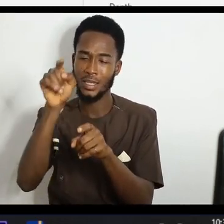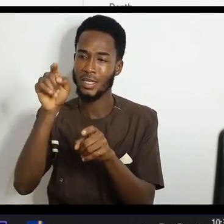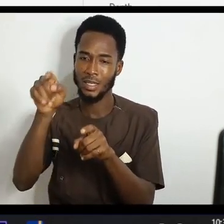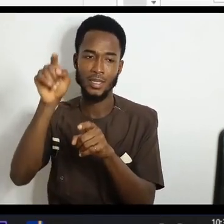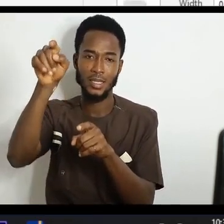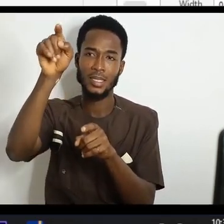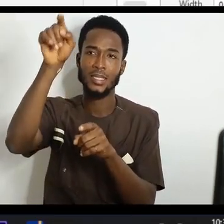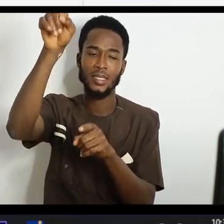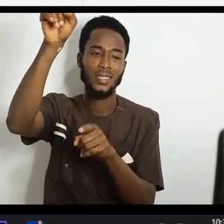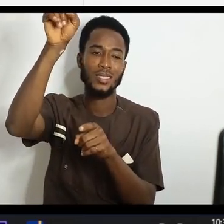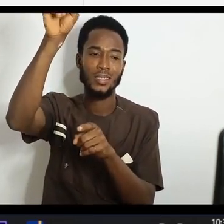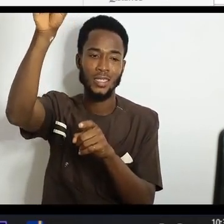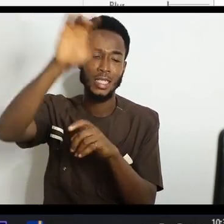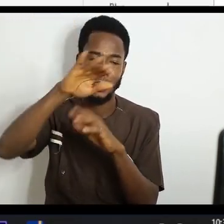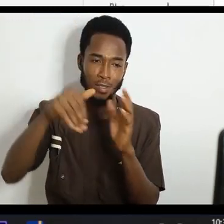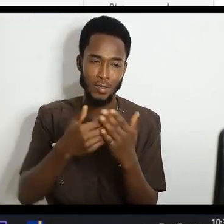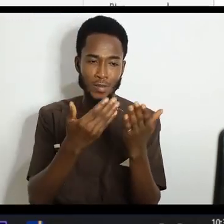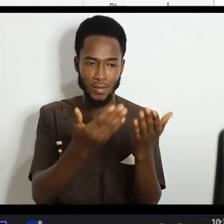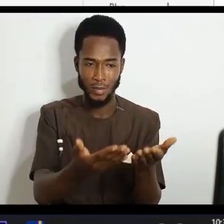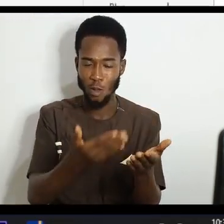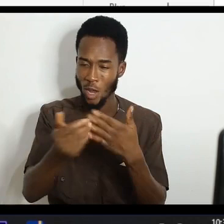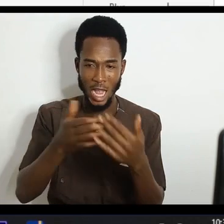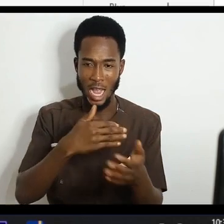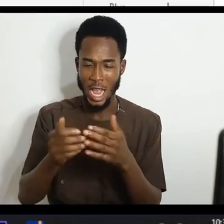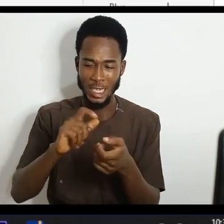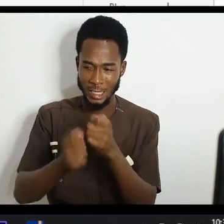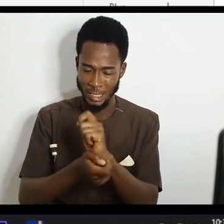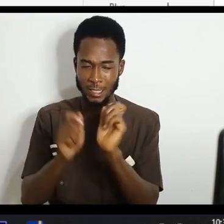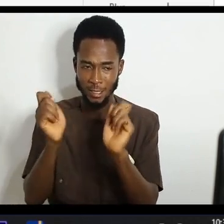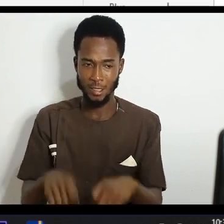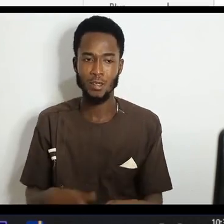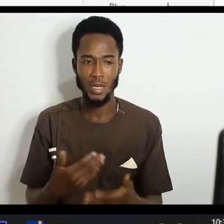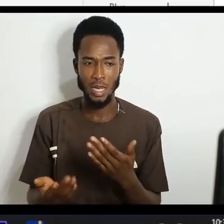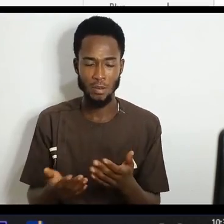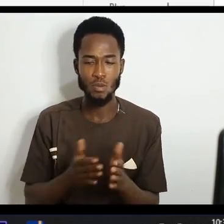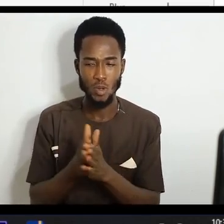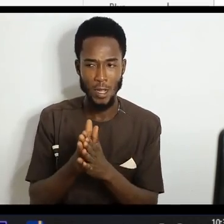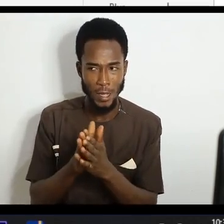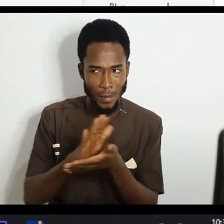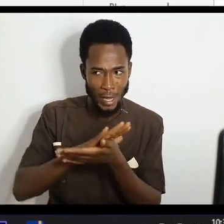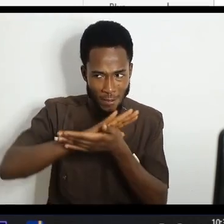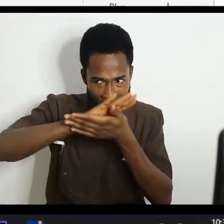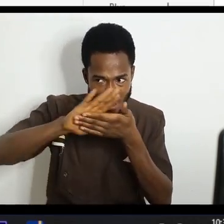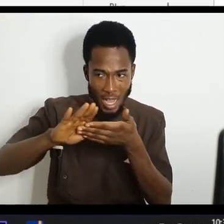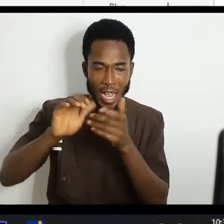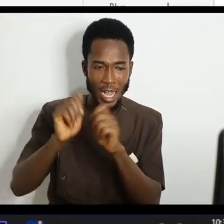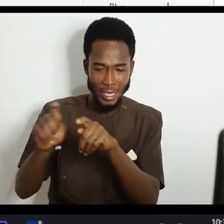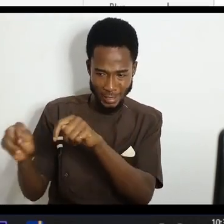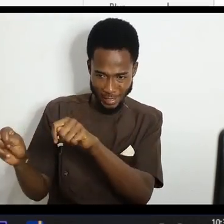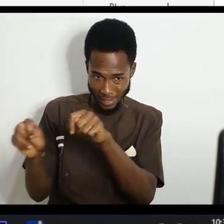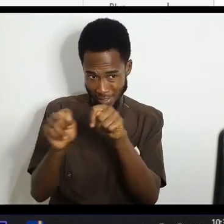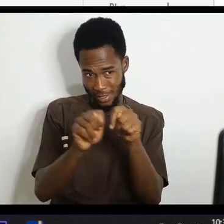you add any effect that you want. Maybe you want transparency, you can drag this